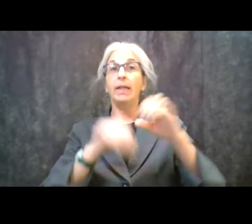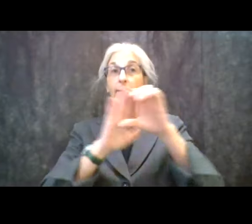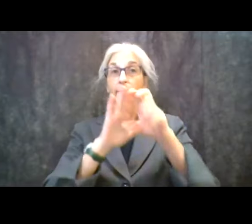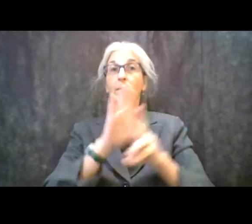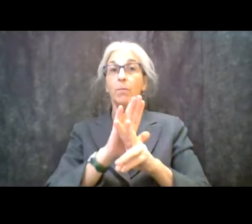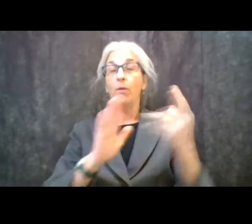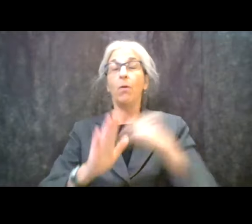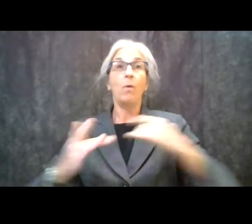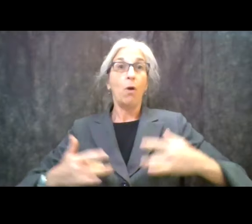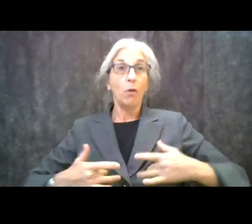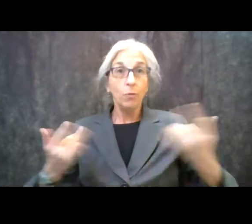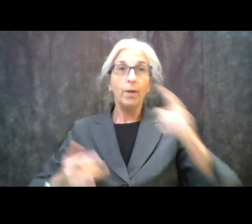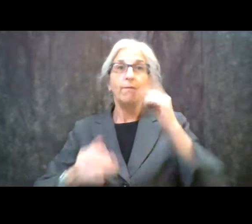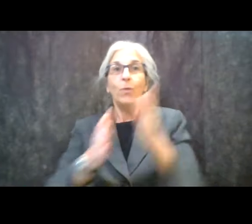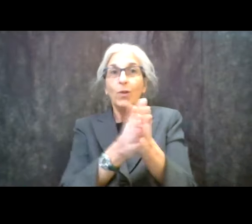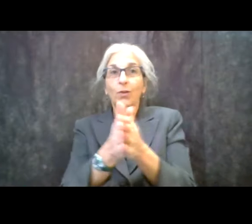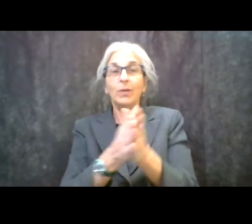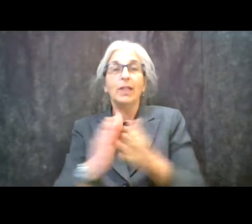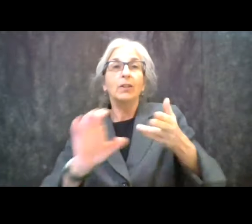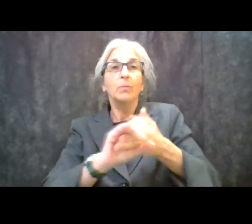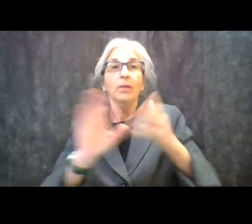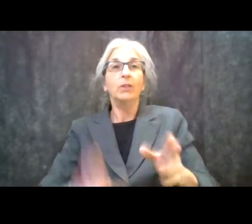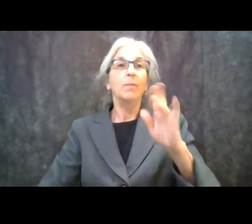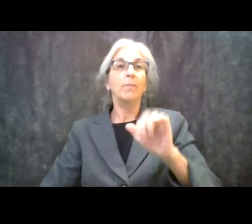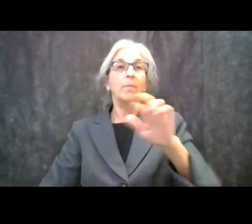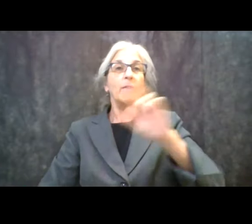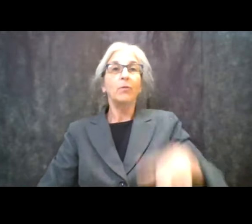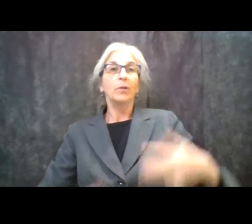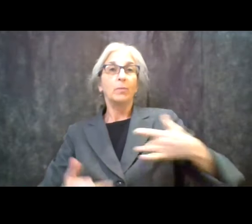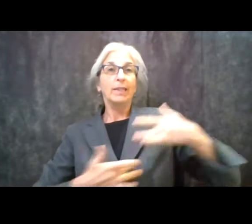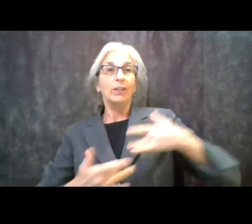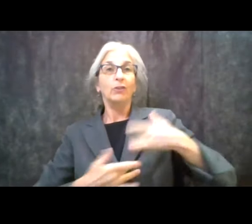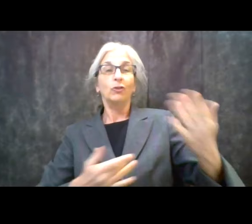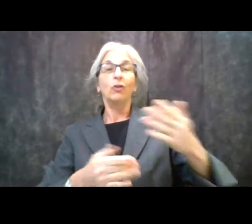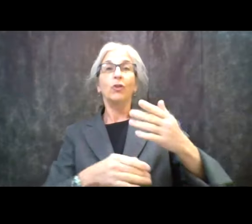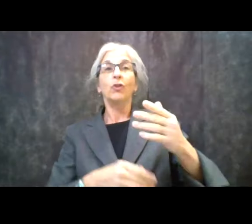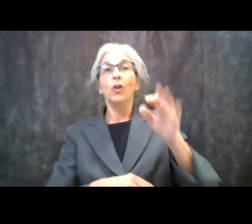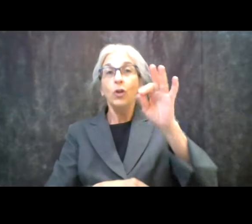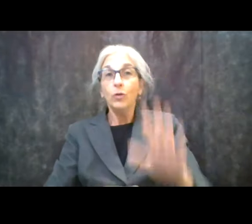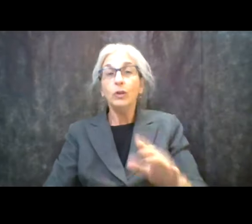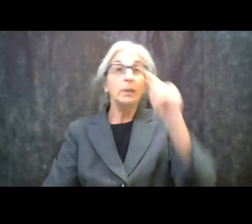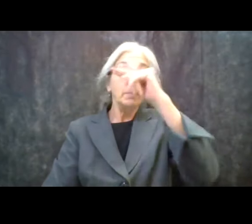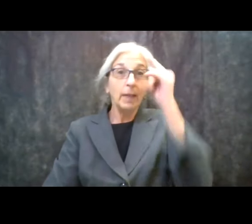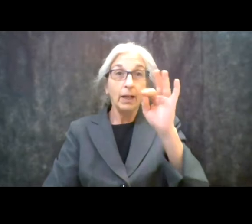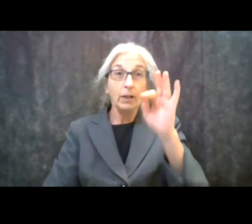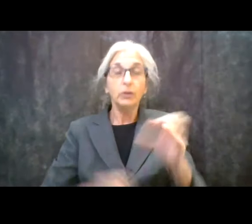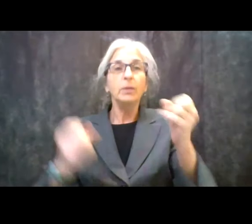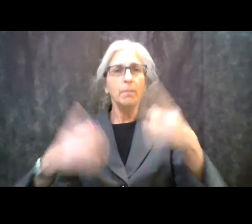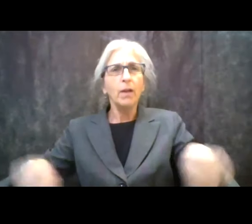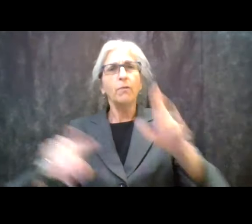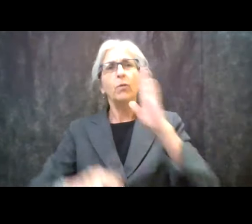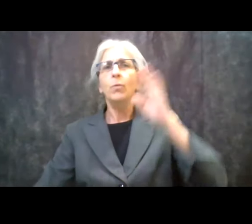for the enthusiastic participation by our Richmond concerned clergy, Black clergy, many of them you'll hear today on today's